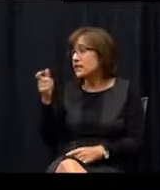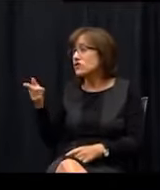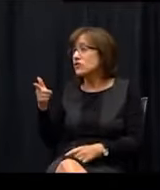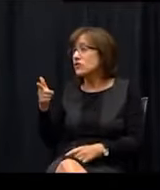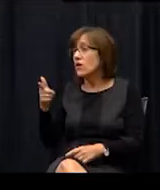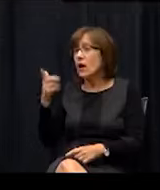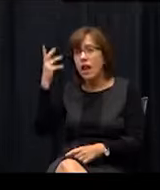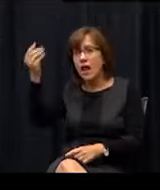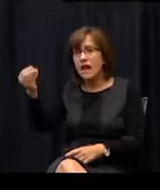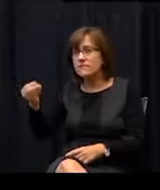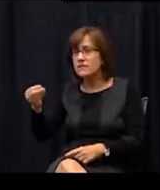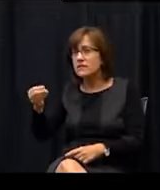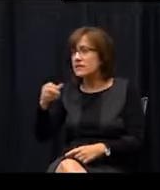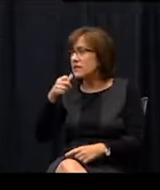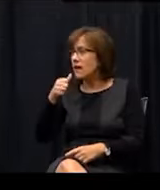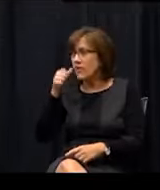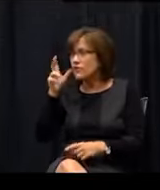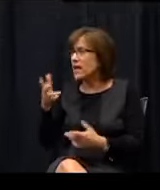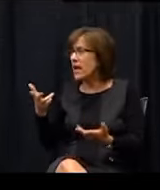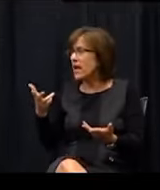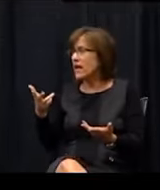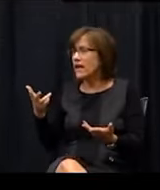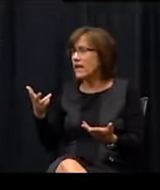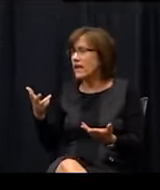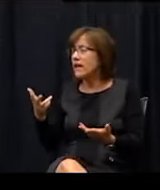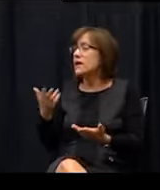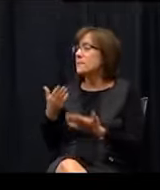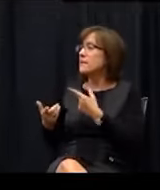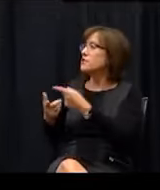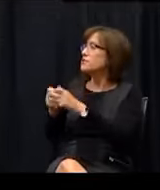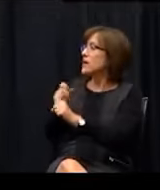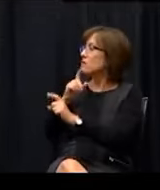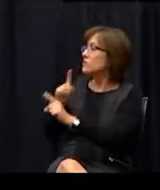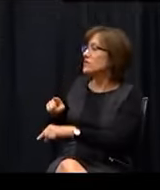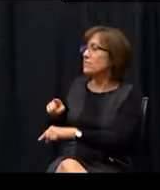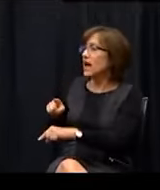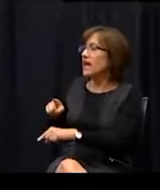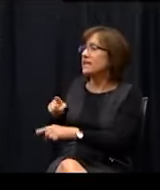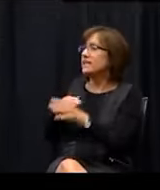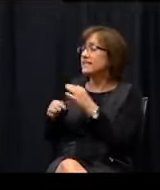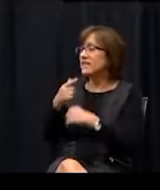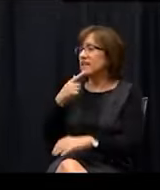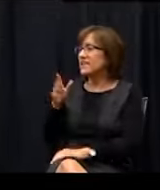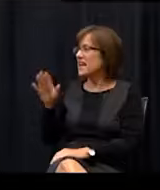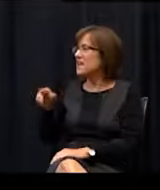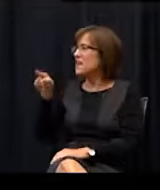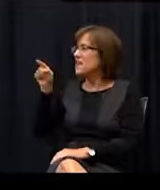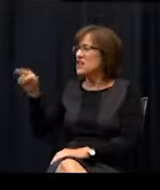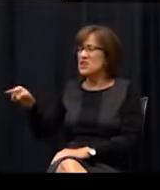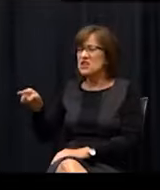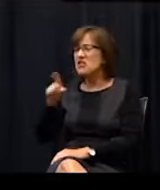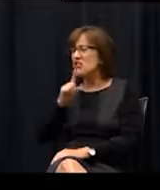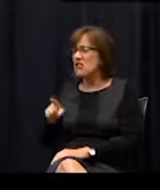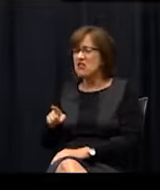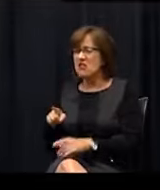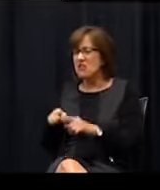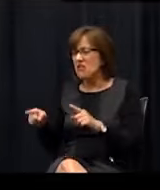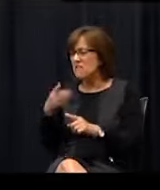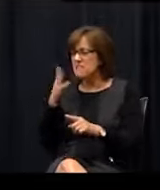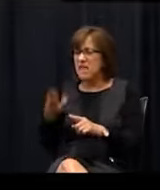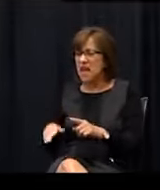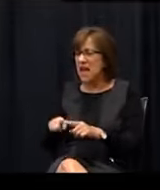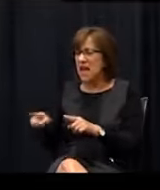walked out the other day, you might be able to respond to me in a different way than I say, Jackie, you are and